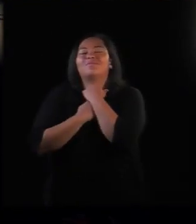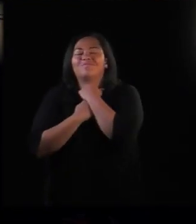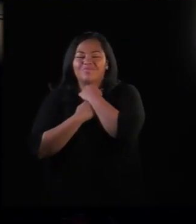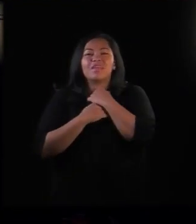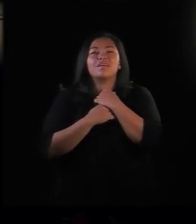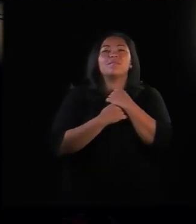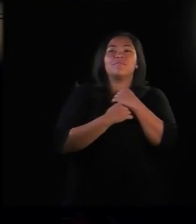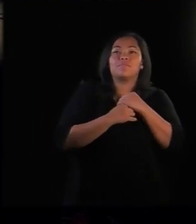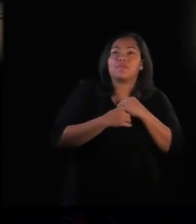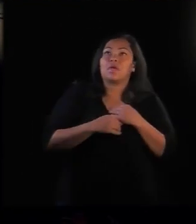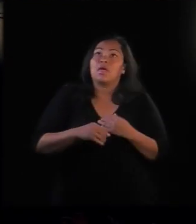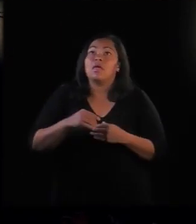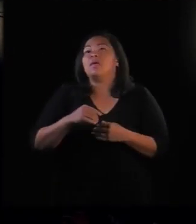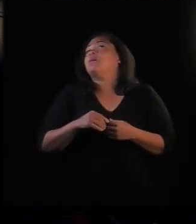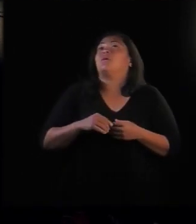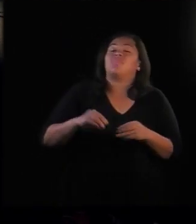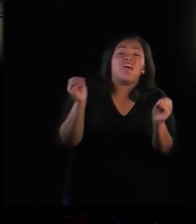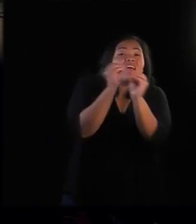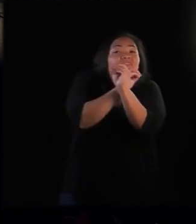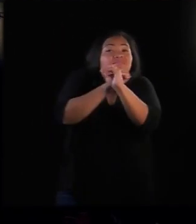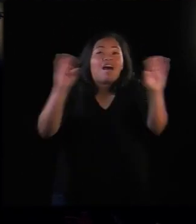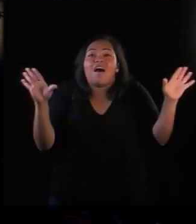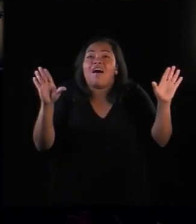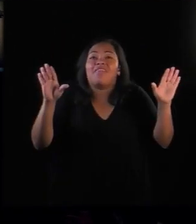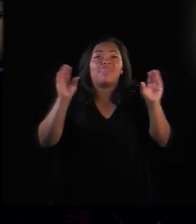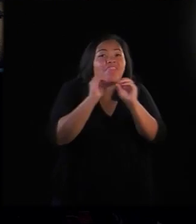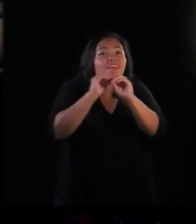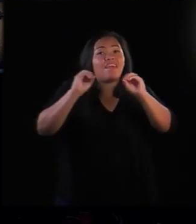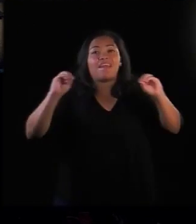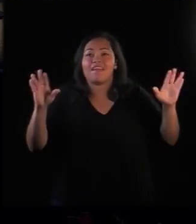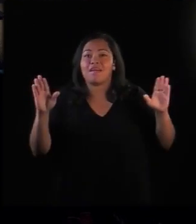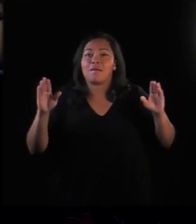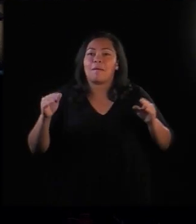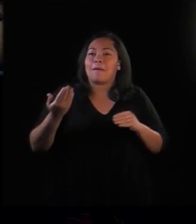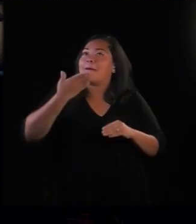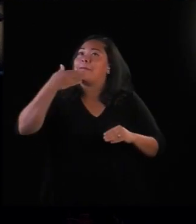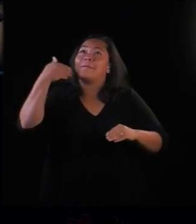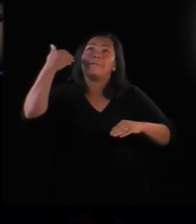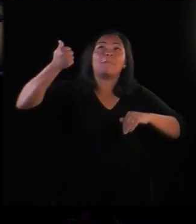love. Come on, your presence. Oh, there's nothing